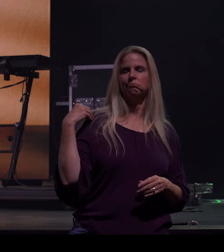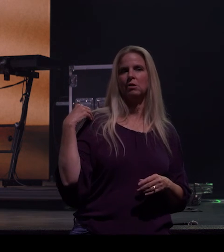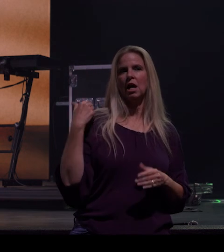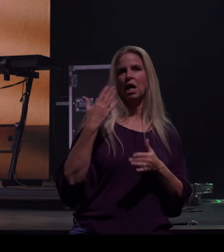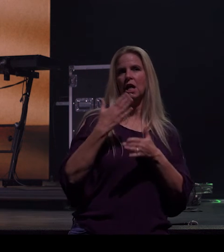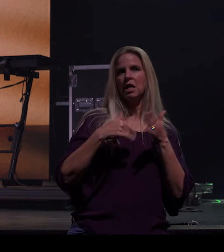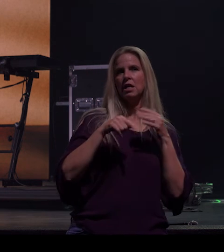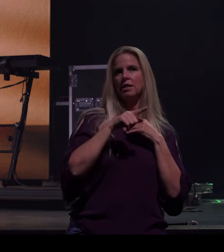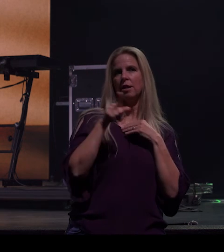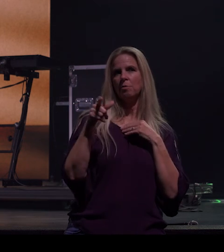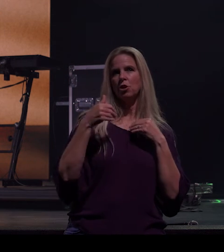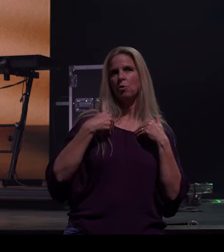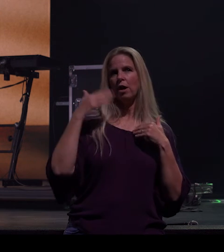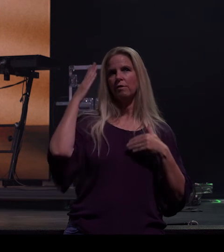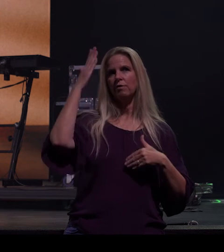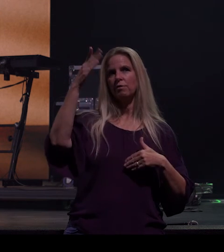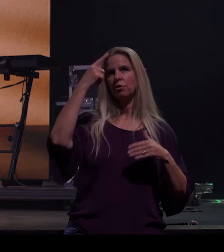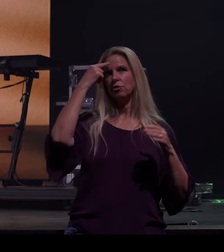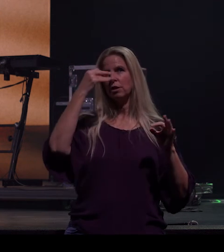Some of you have a future decision